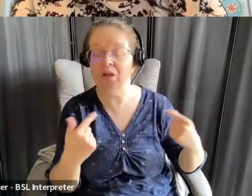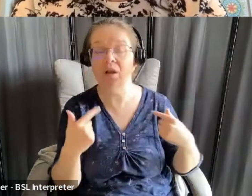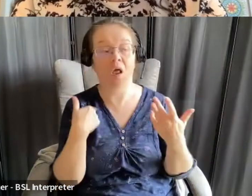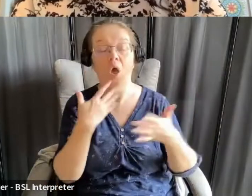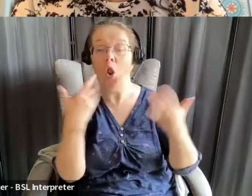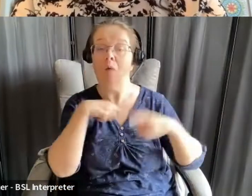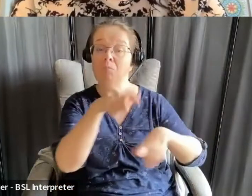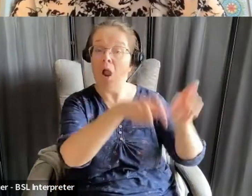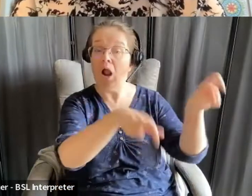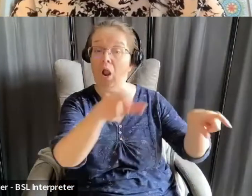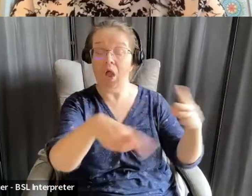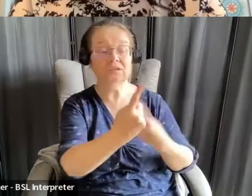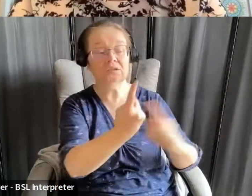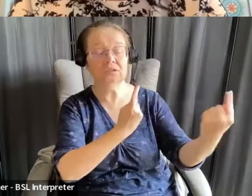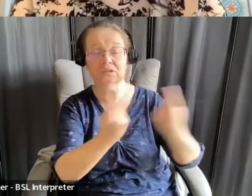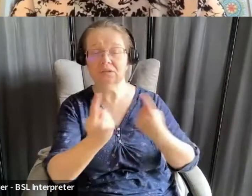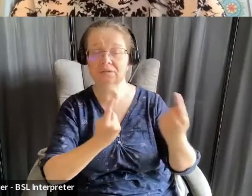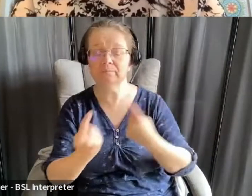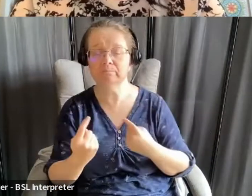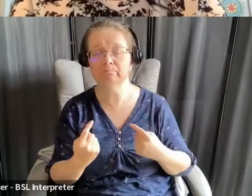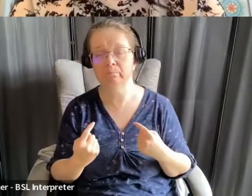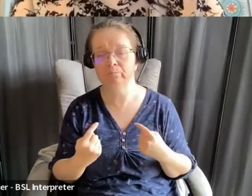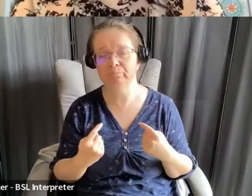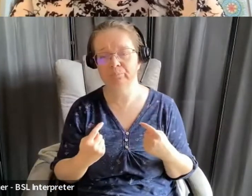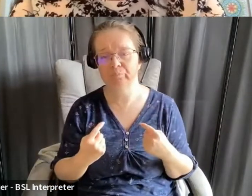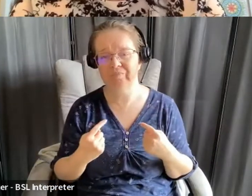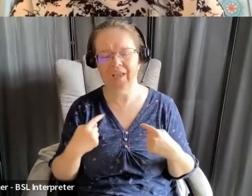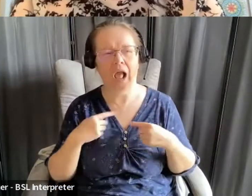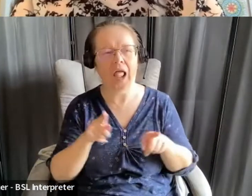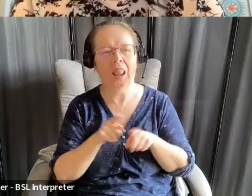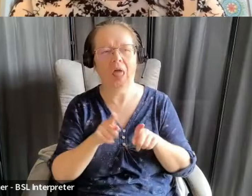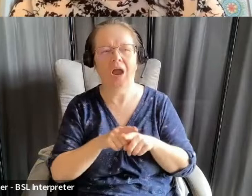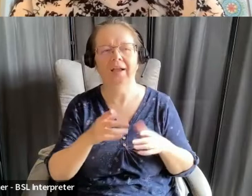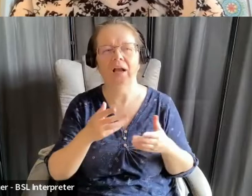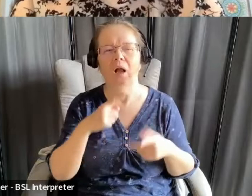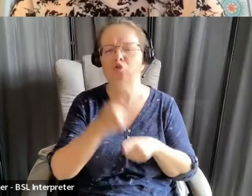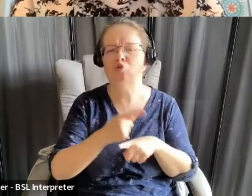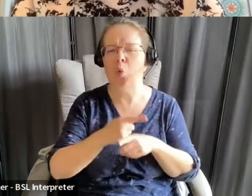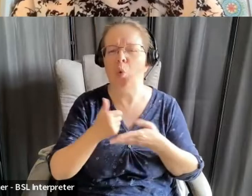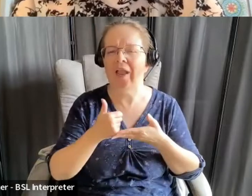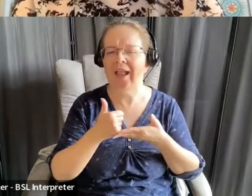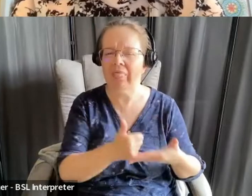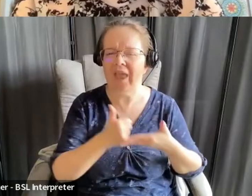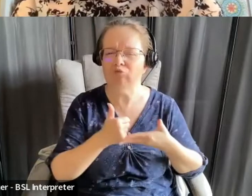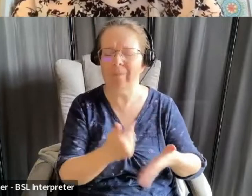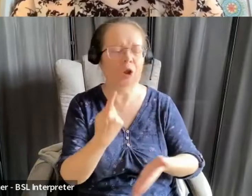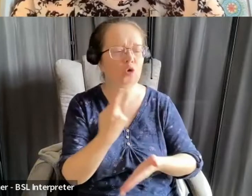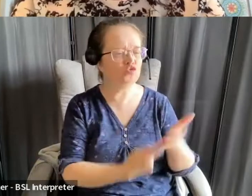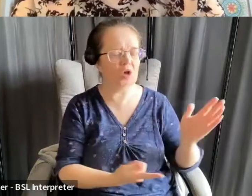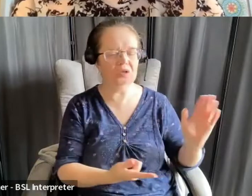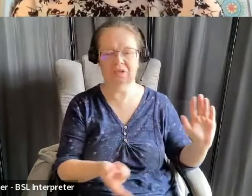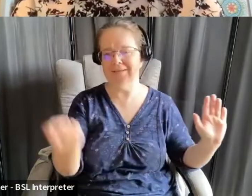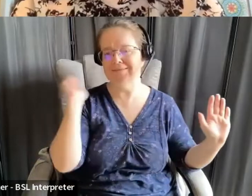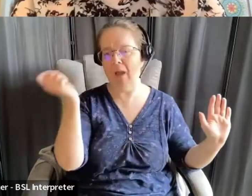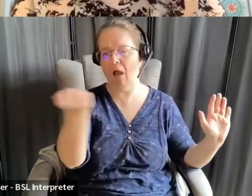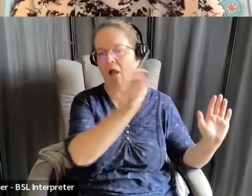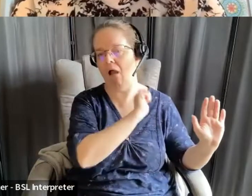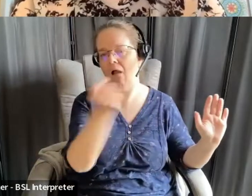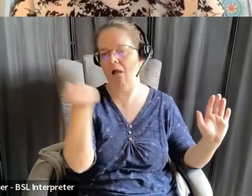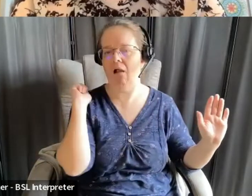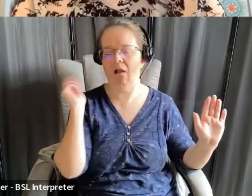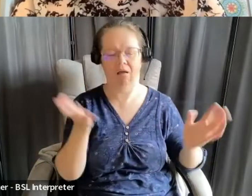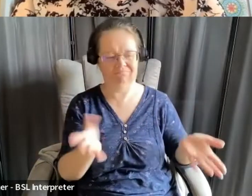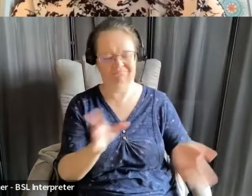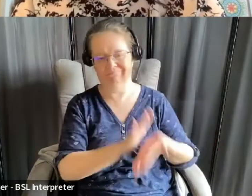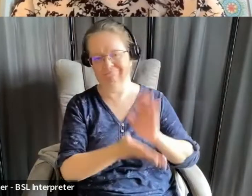come in that I offer like a bit like a talking therapy as well with them. It's not just a spa therapy, so to